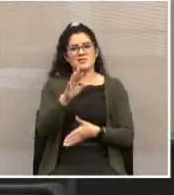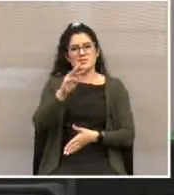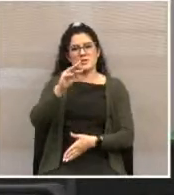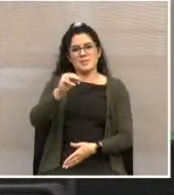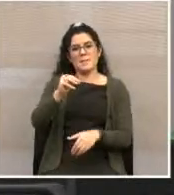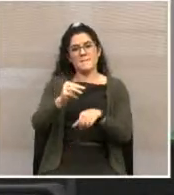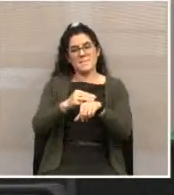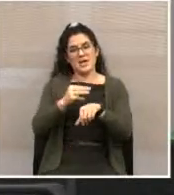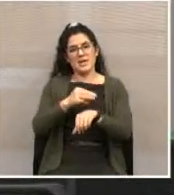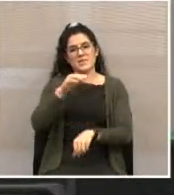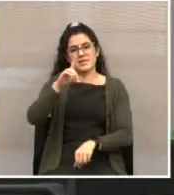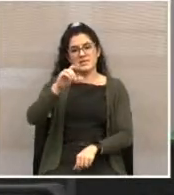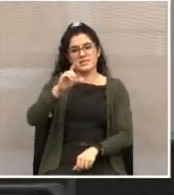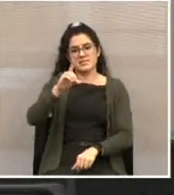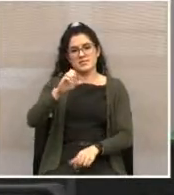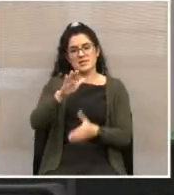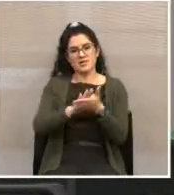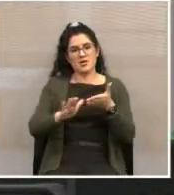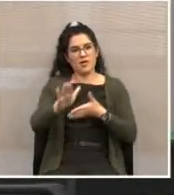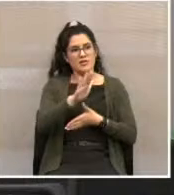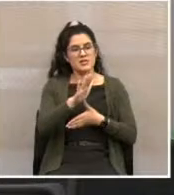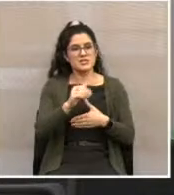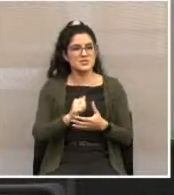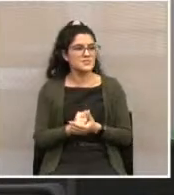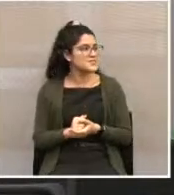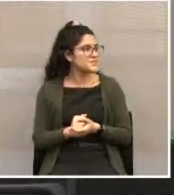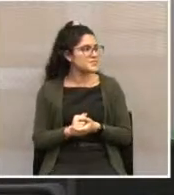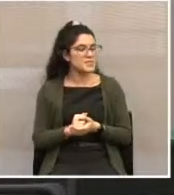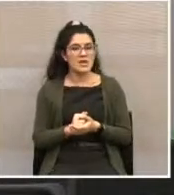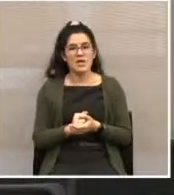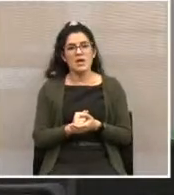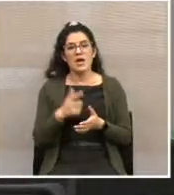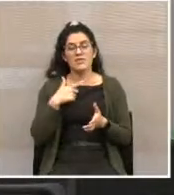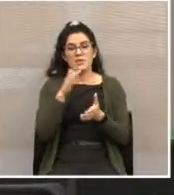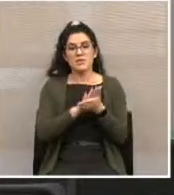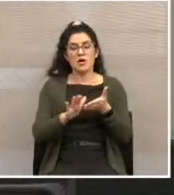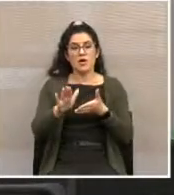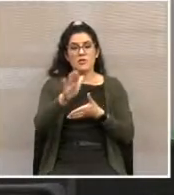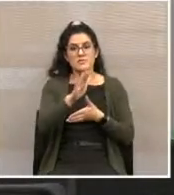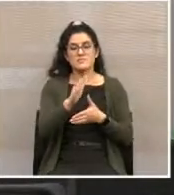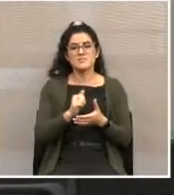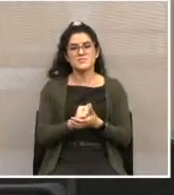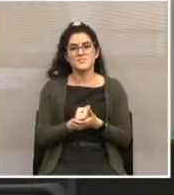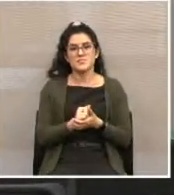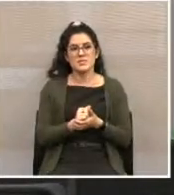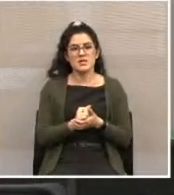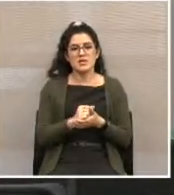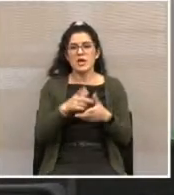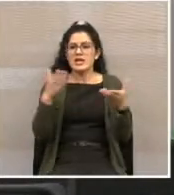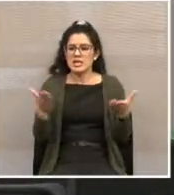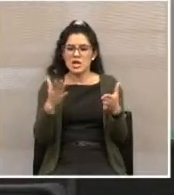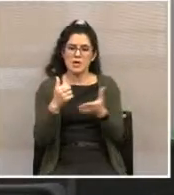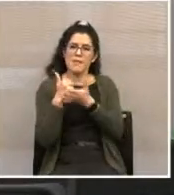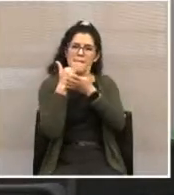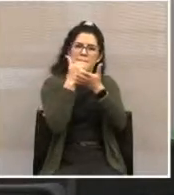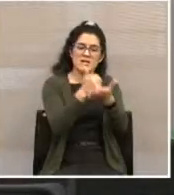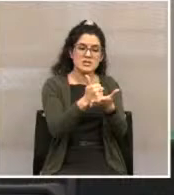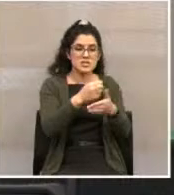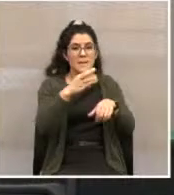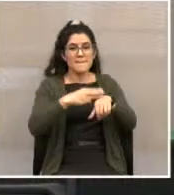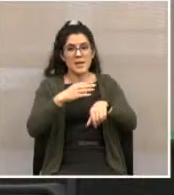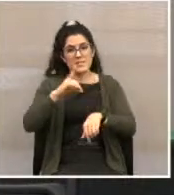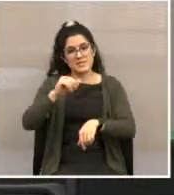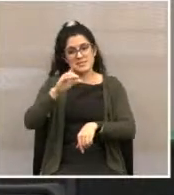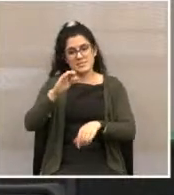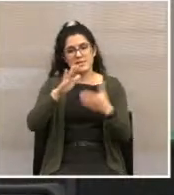having us in your facility. I was just briefed about the college and the enormous contribution you're making to the Miami-Dade community,